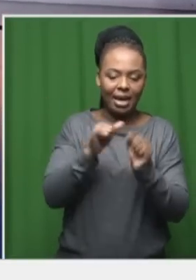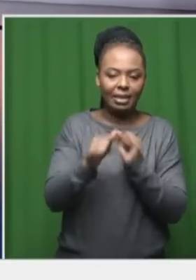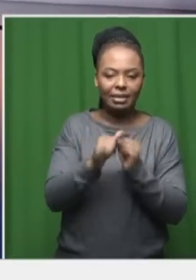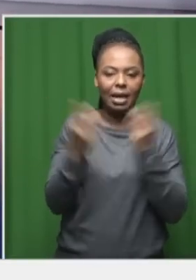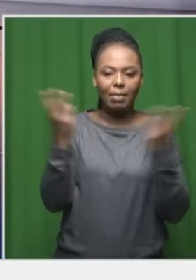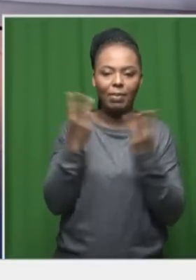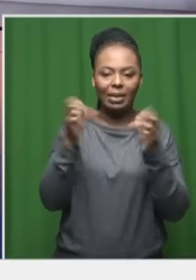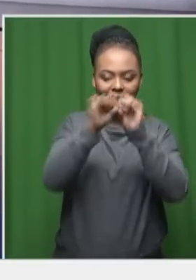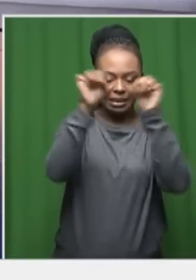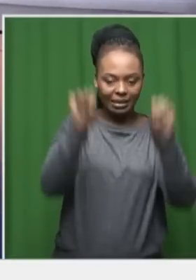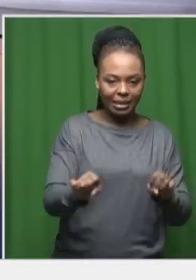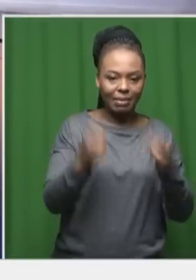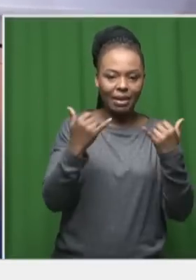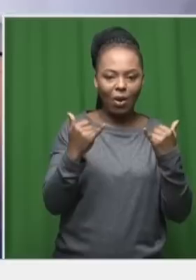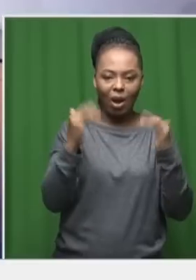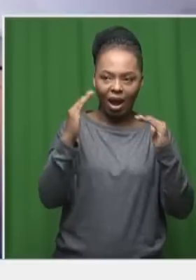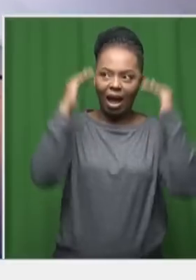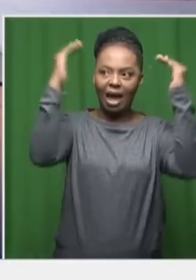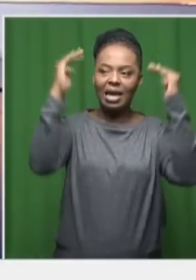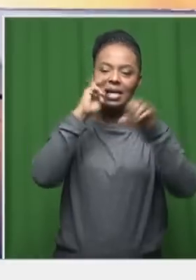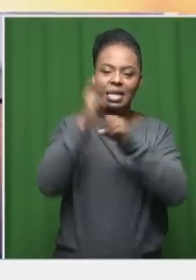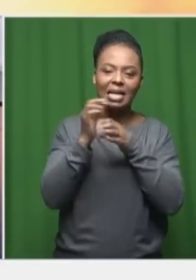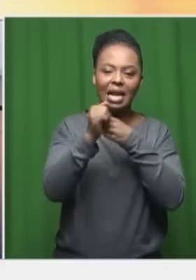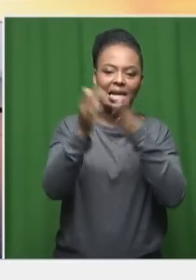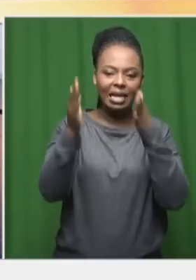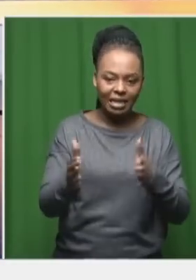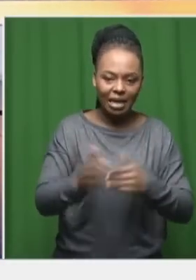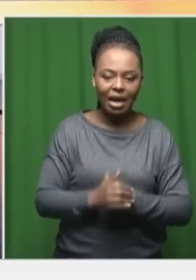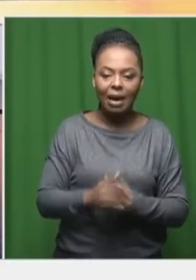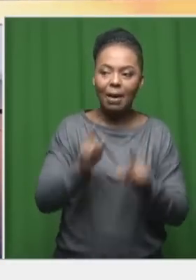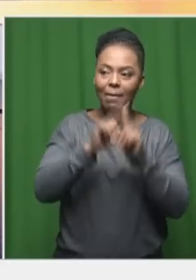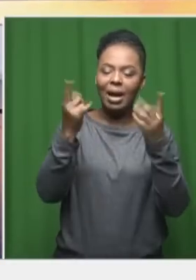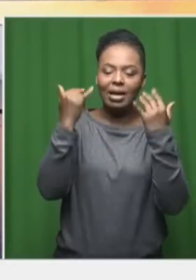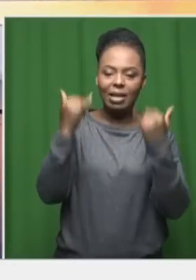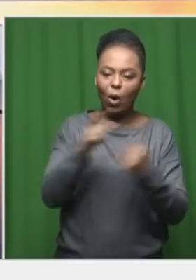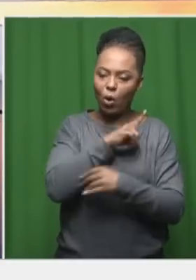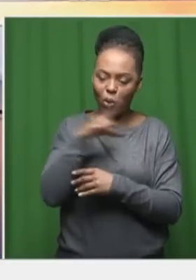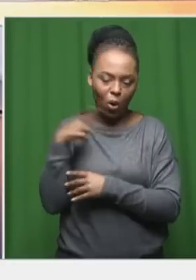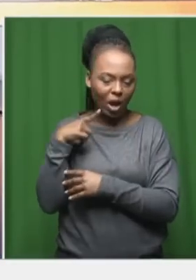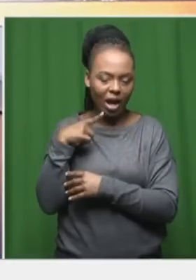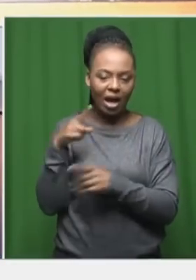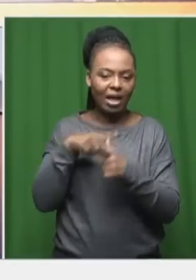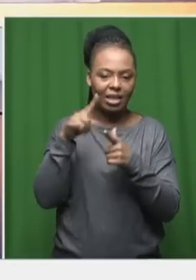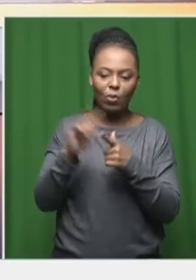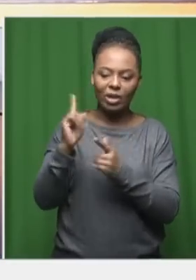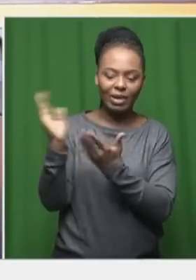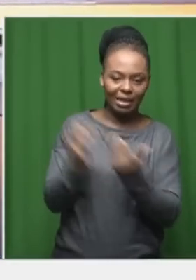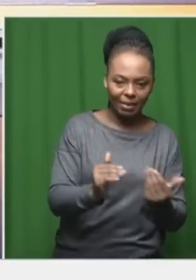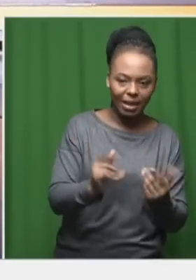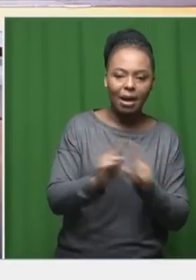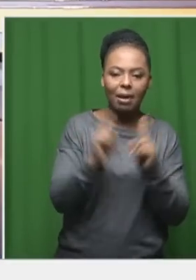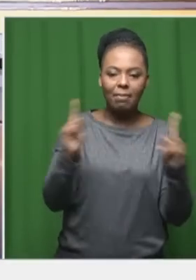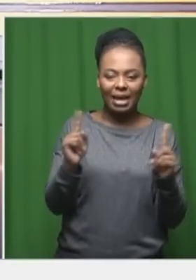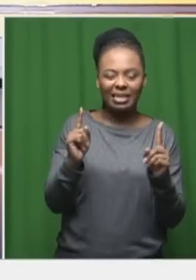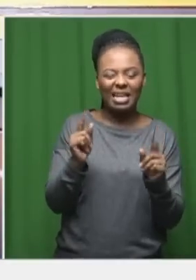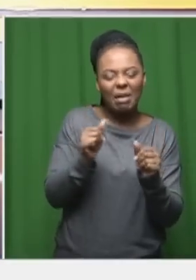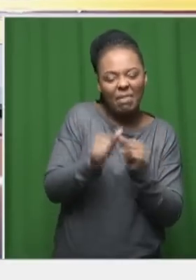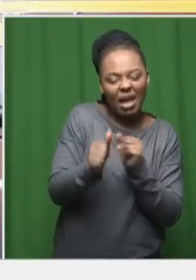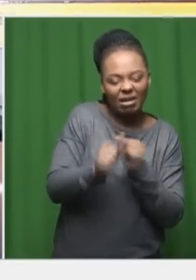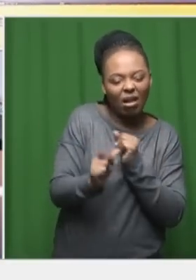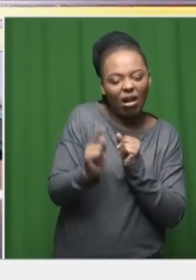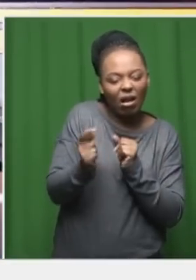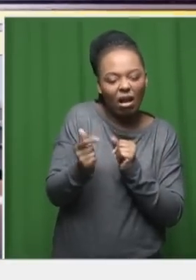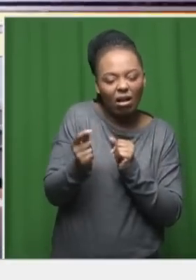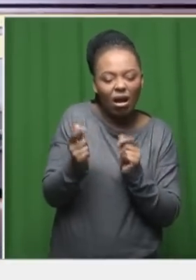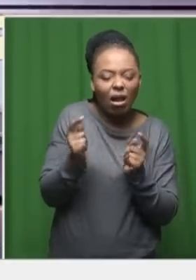unfortunately my system is hybrid because it requires leaders. We need to say, listen, it might take longer than expected, but at least we're moving towards that point.